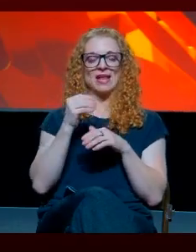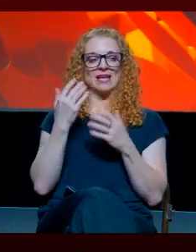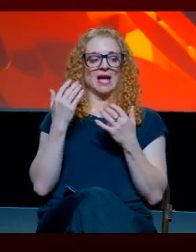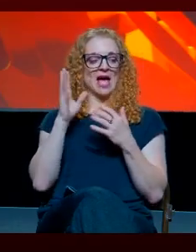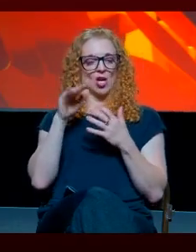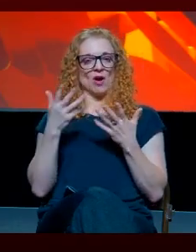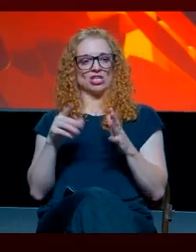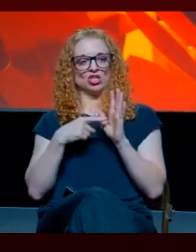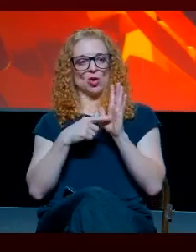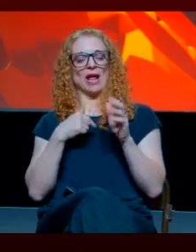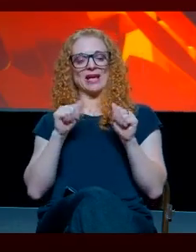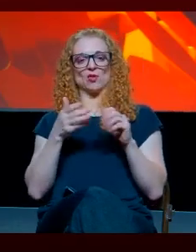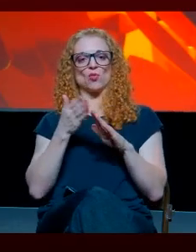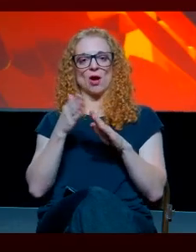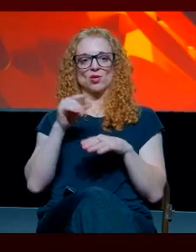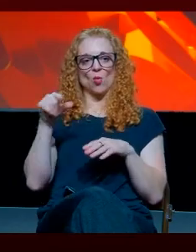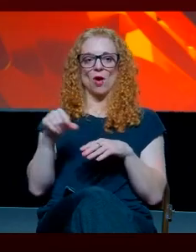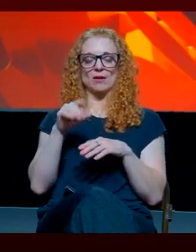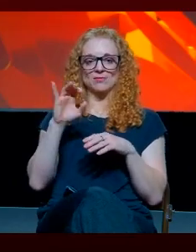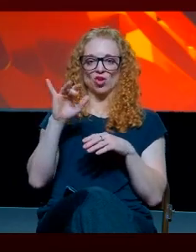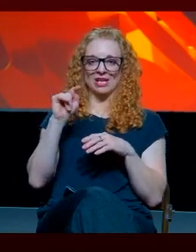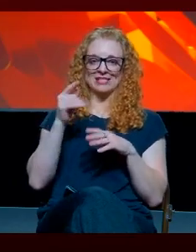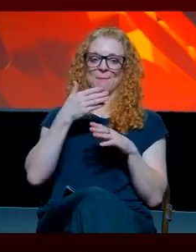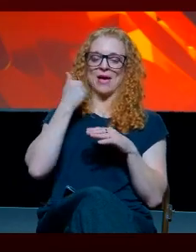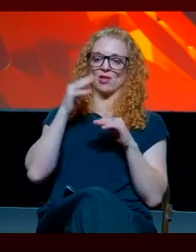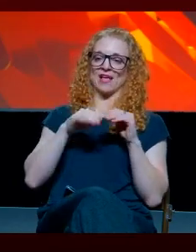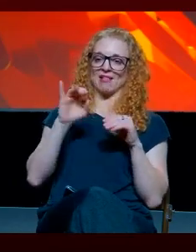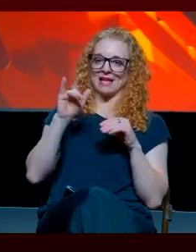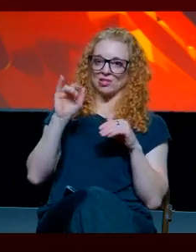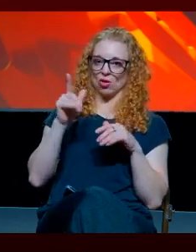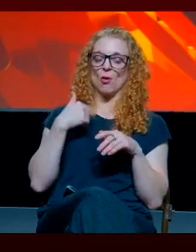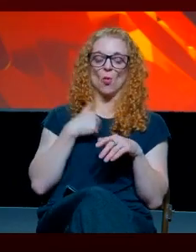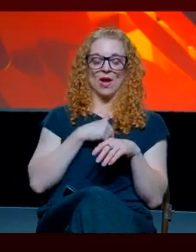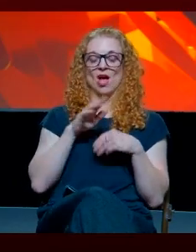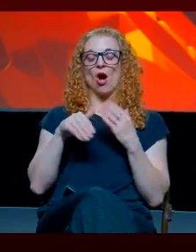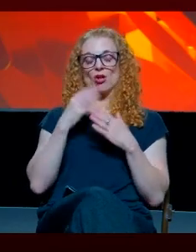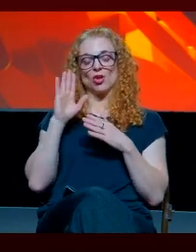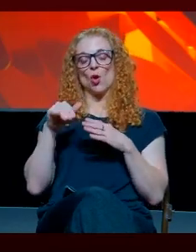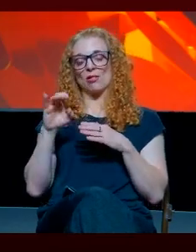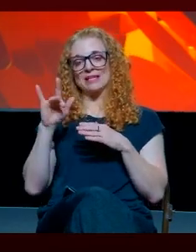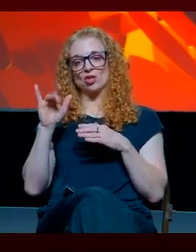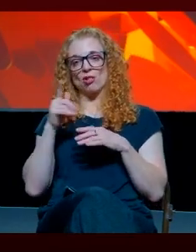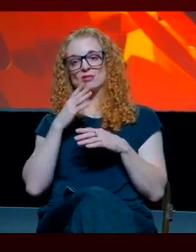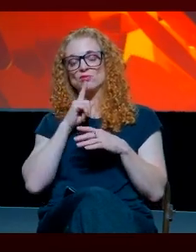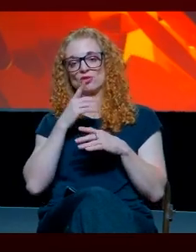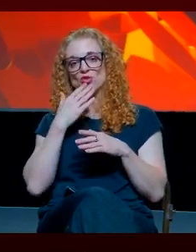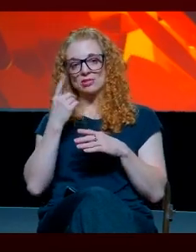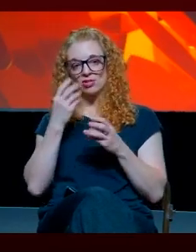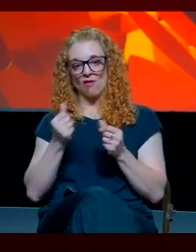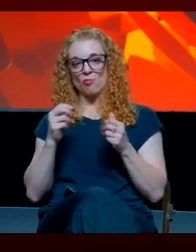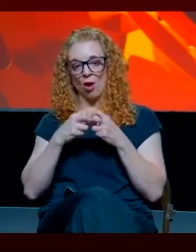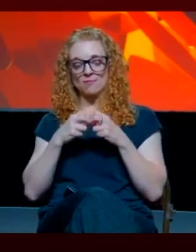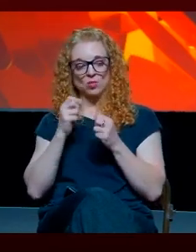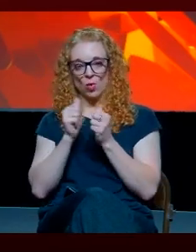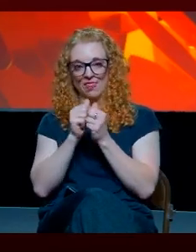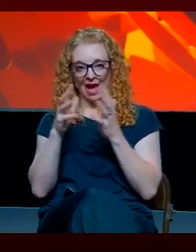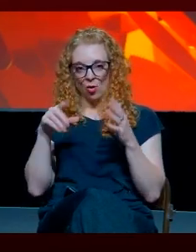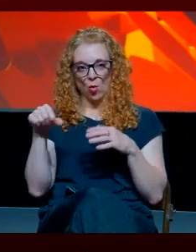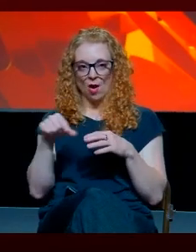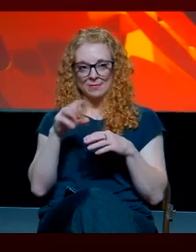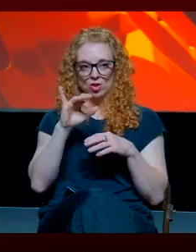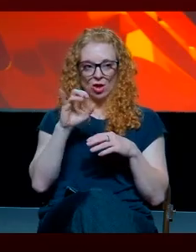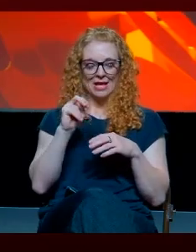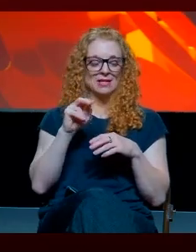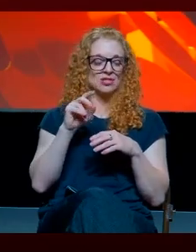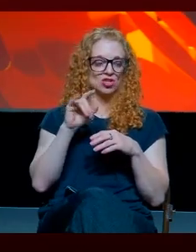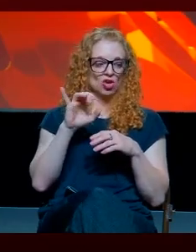showed you that I could run quantum circuits better than classical, but we all know classical methods are very good at actually solving problems without running quantum circuits. Quantum advantage